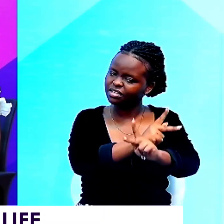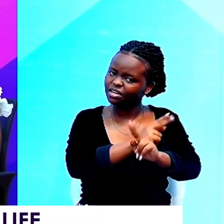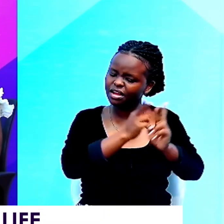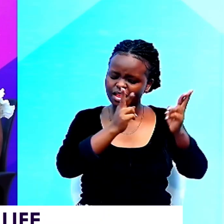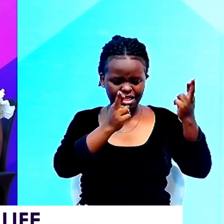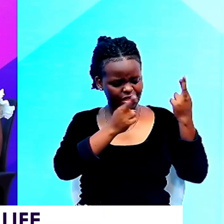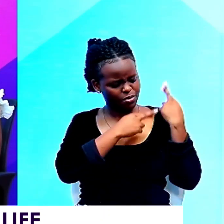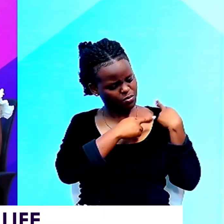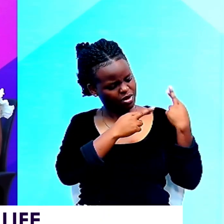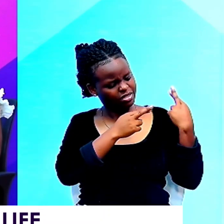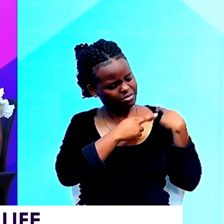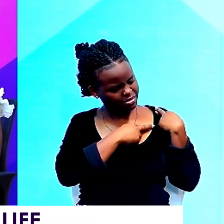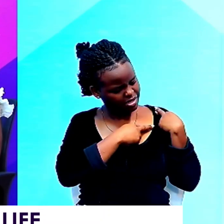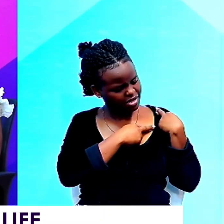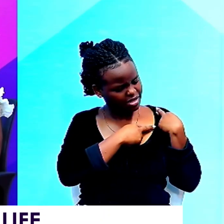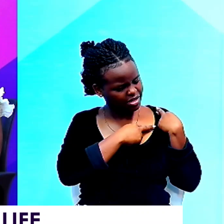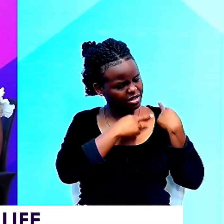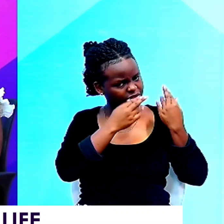Tuwajibike. Yes.